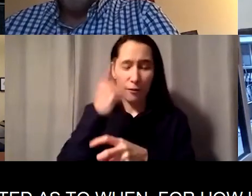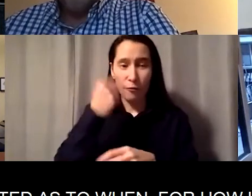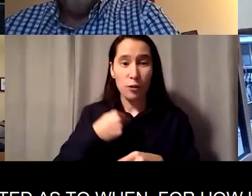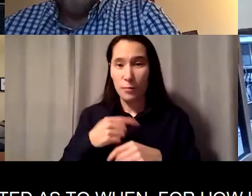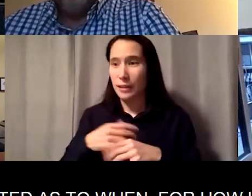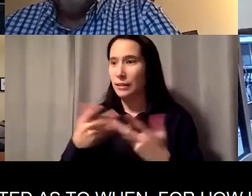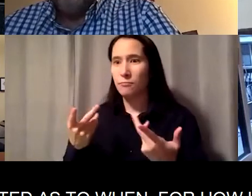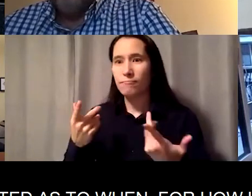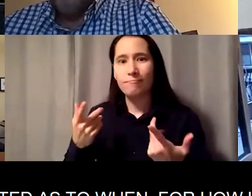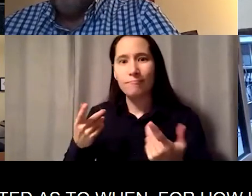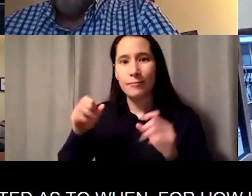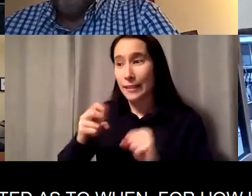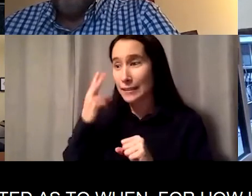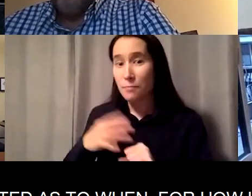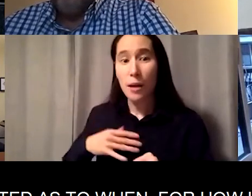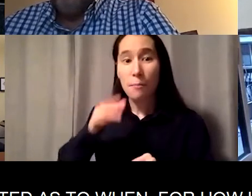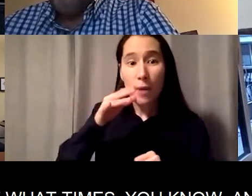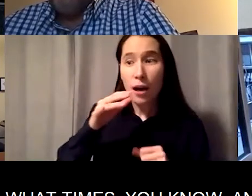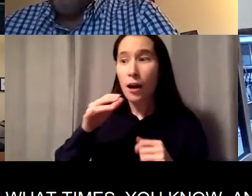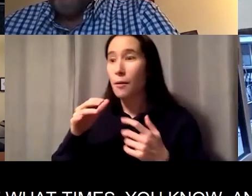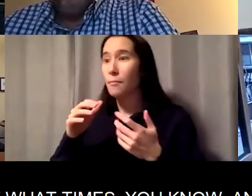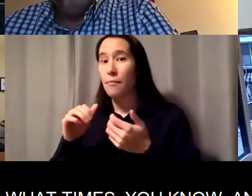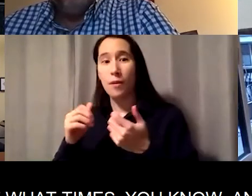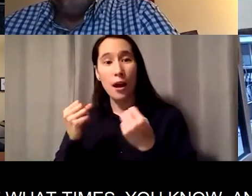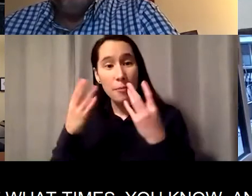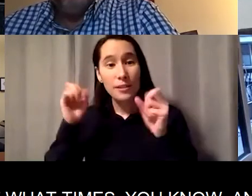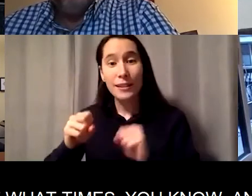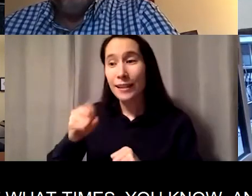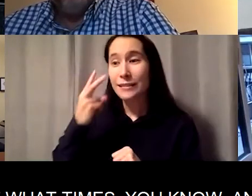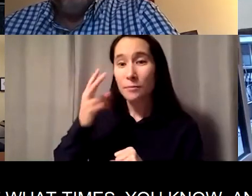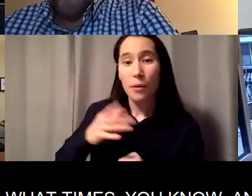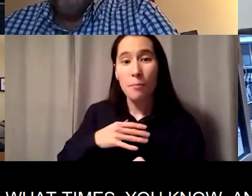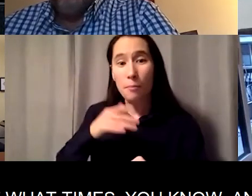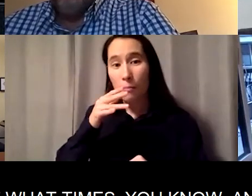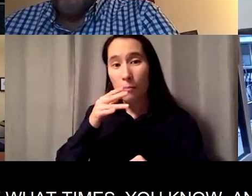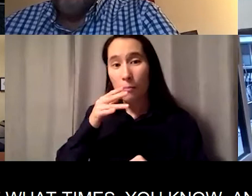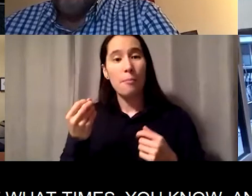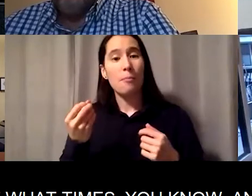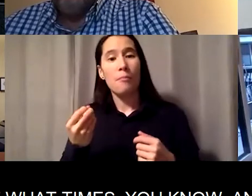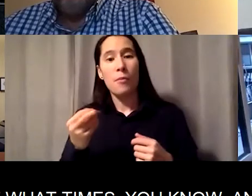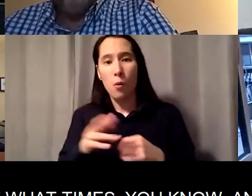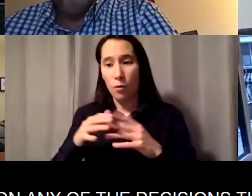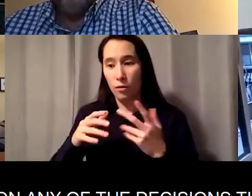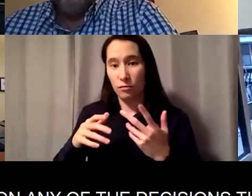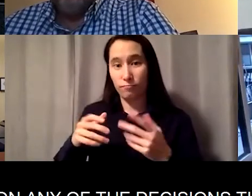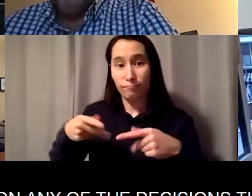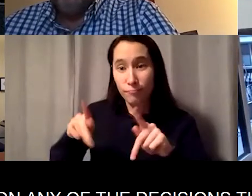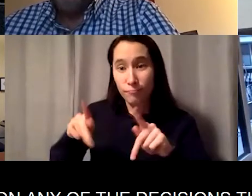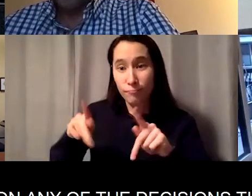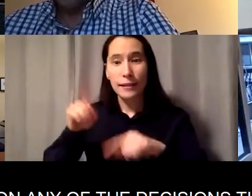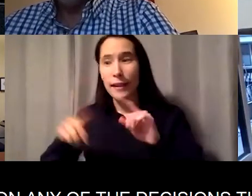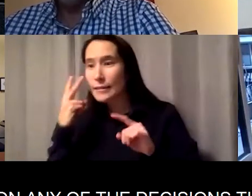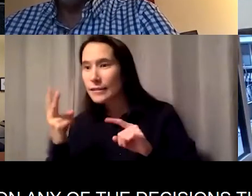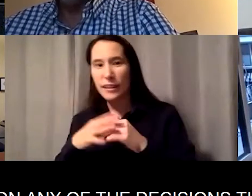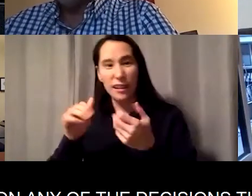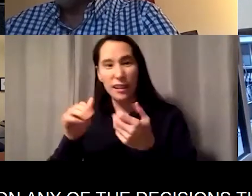when, for how long, at what times, you know, and no say on any of the decisions that are being